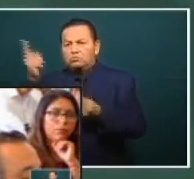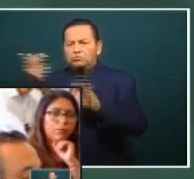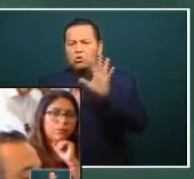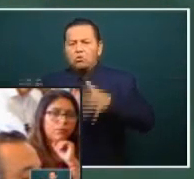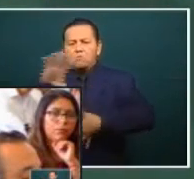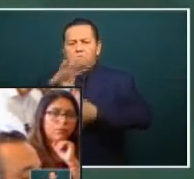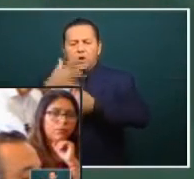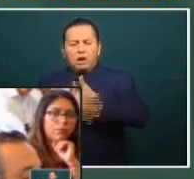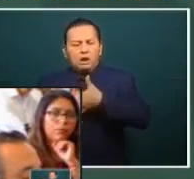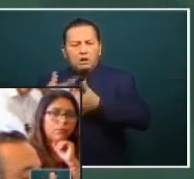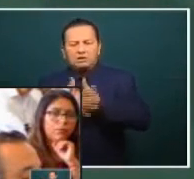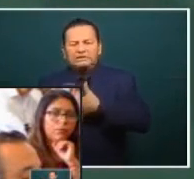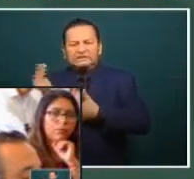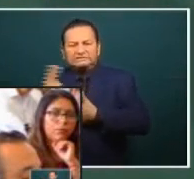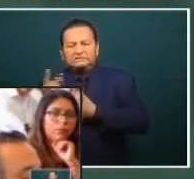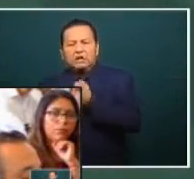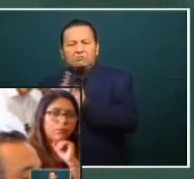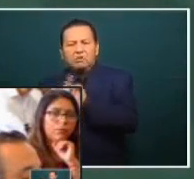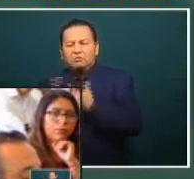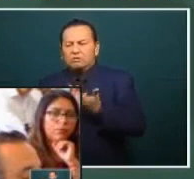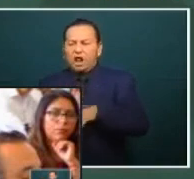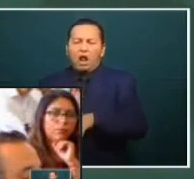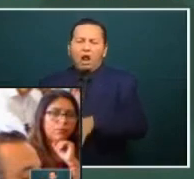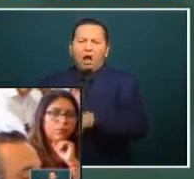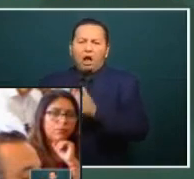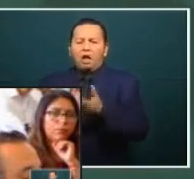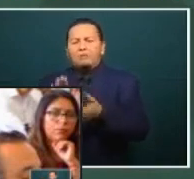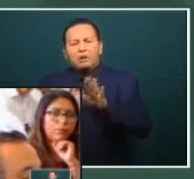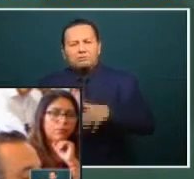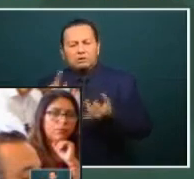Americans, due to necessity and hunger